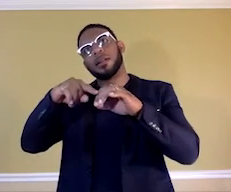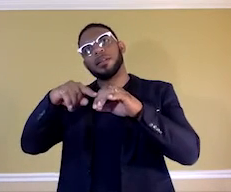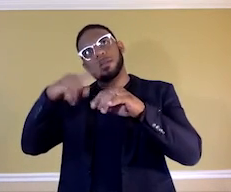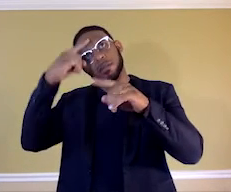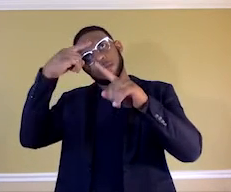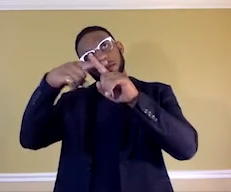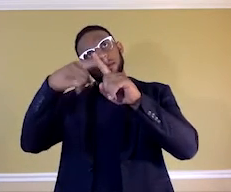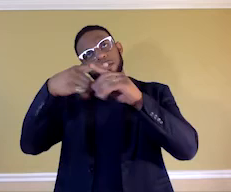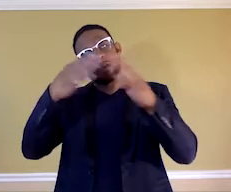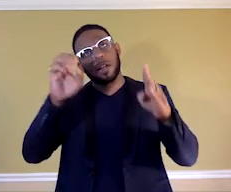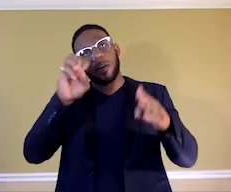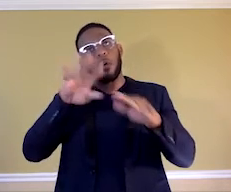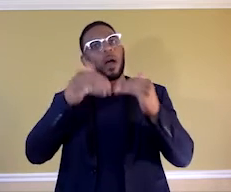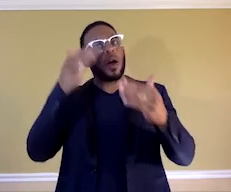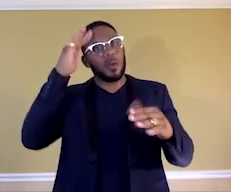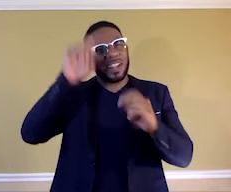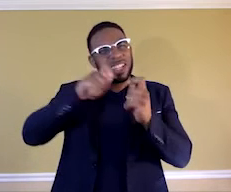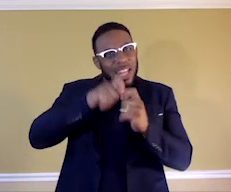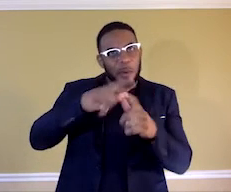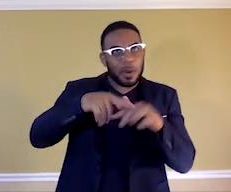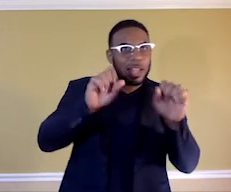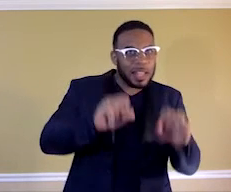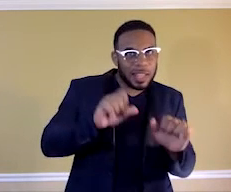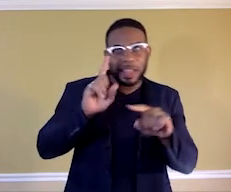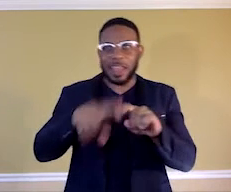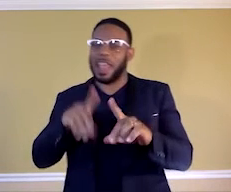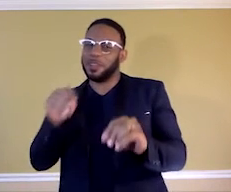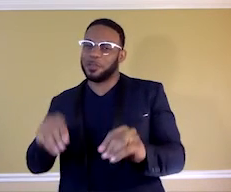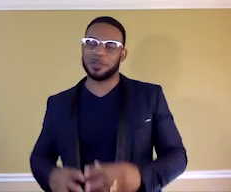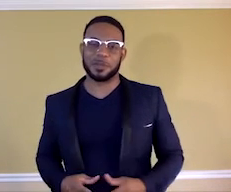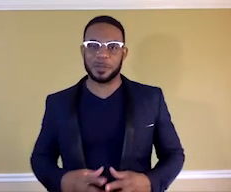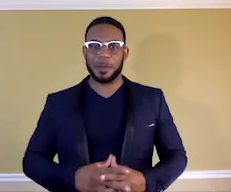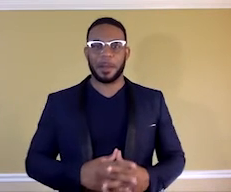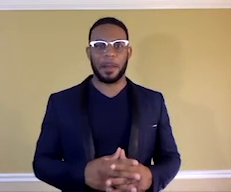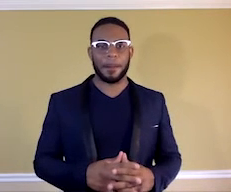software without knowing what it actually can and cannot do.